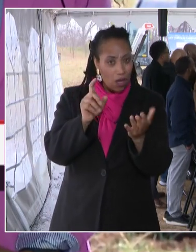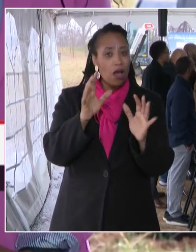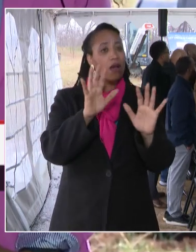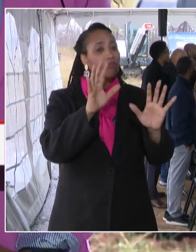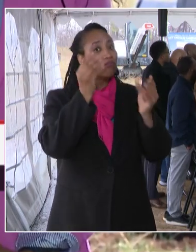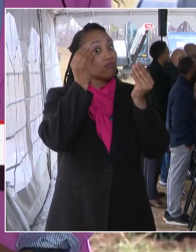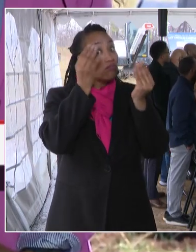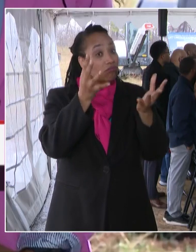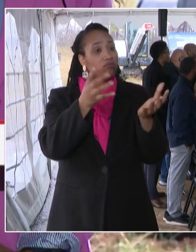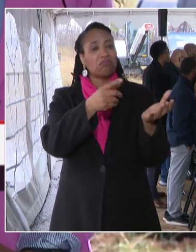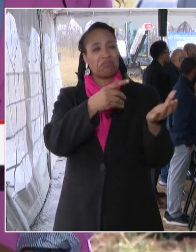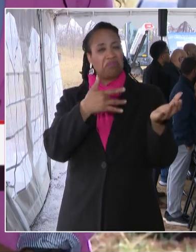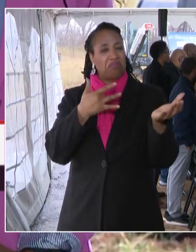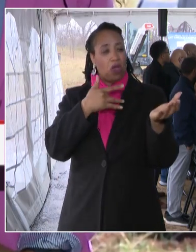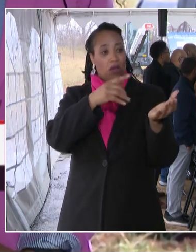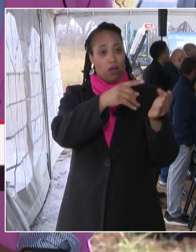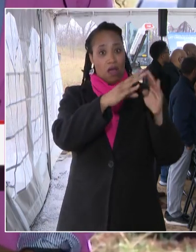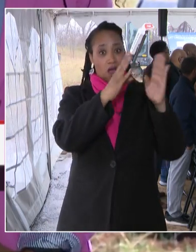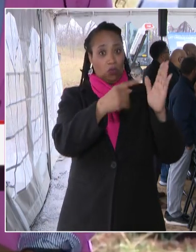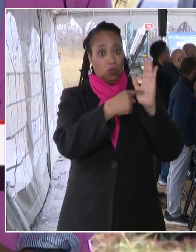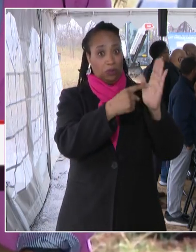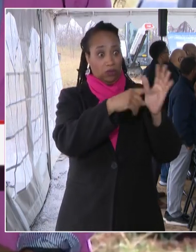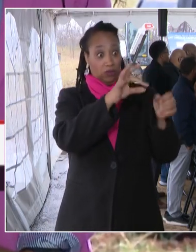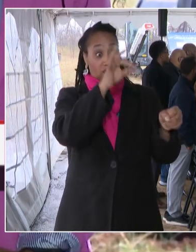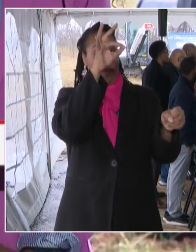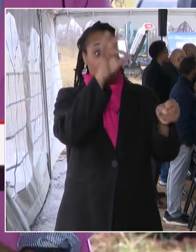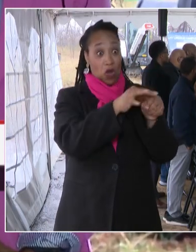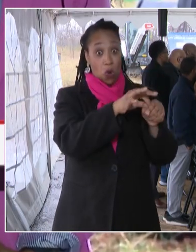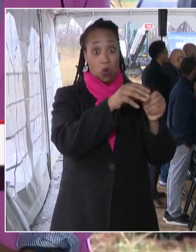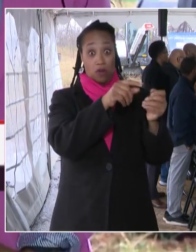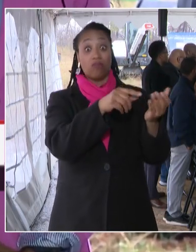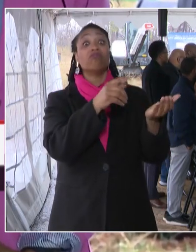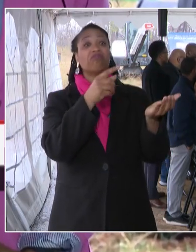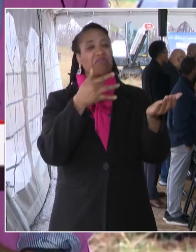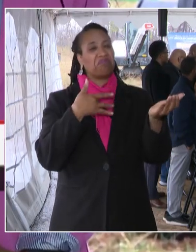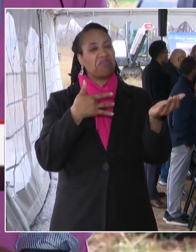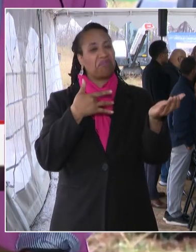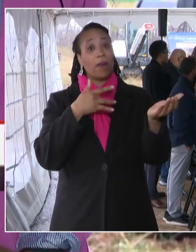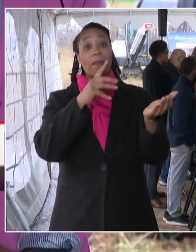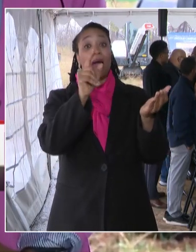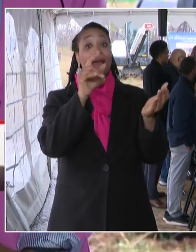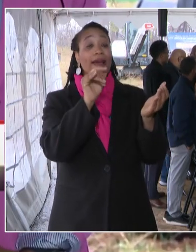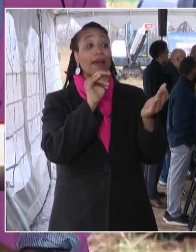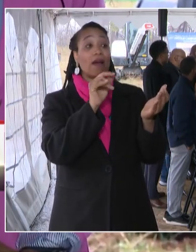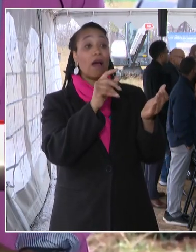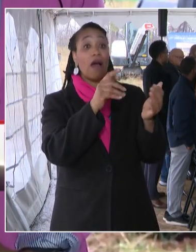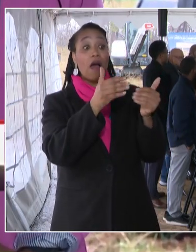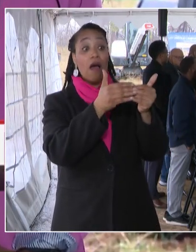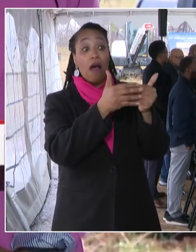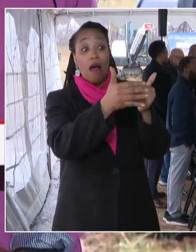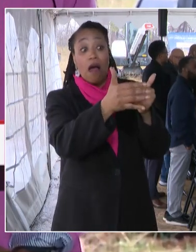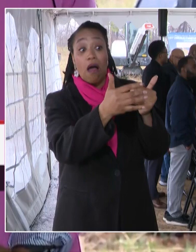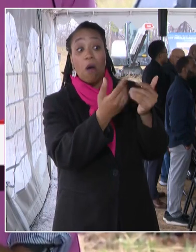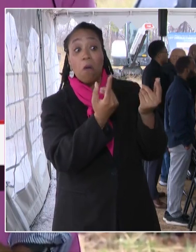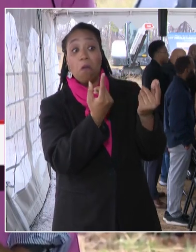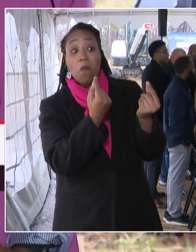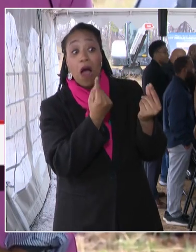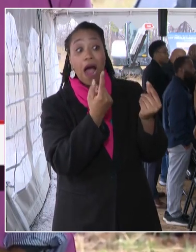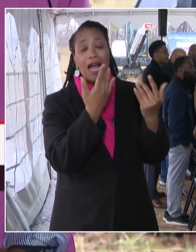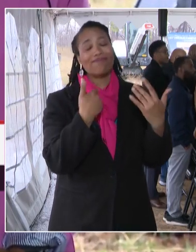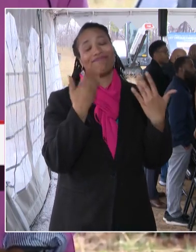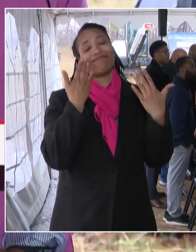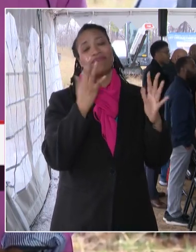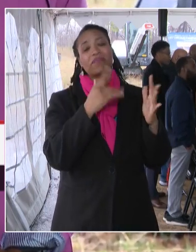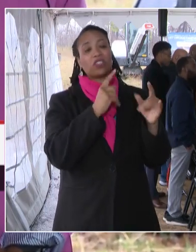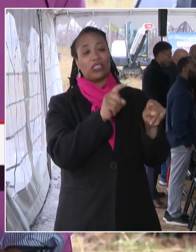beyond that introduces a whole nother set of issues. So that's where we are right now. Okay. Yes. Last